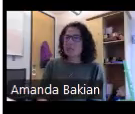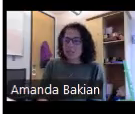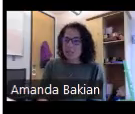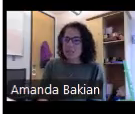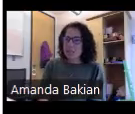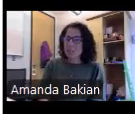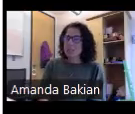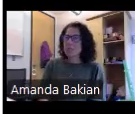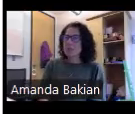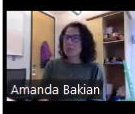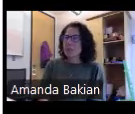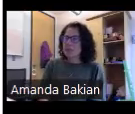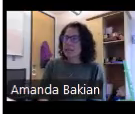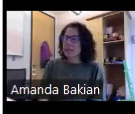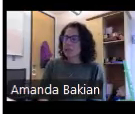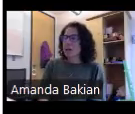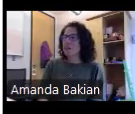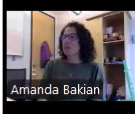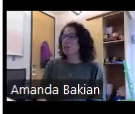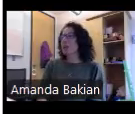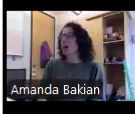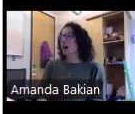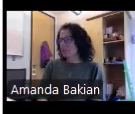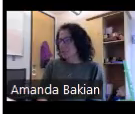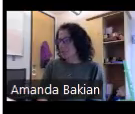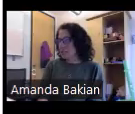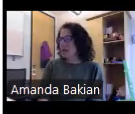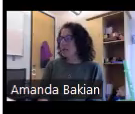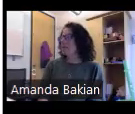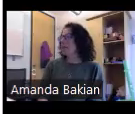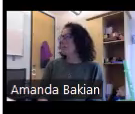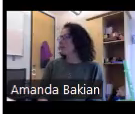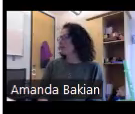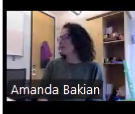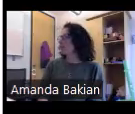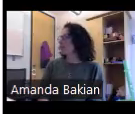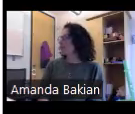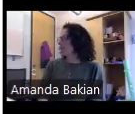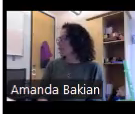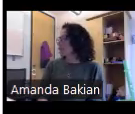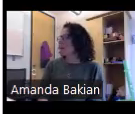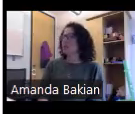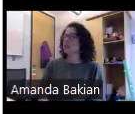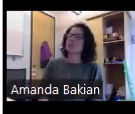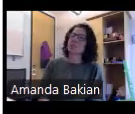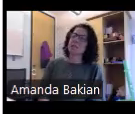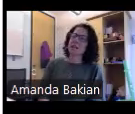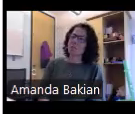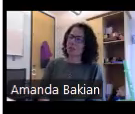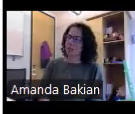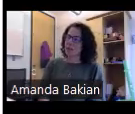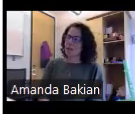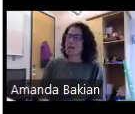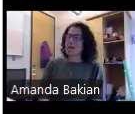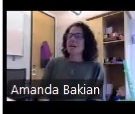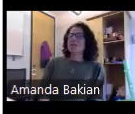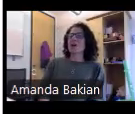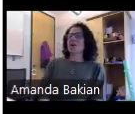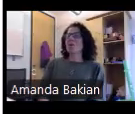Developmental Disabilities and principal investigator of the Utah Autism and Developmental Disabilities Monitoring